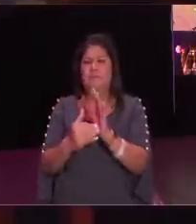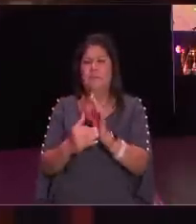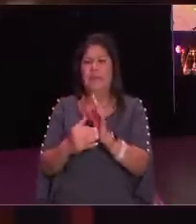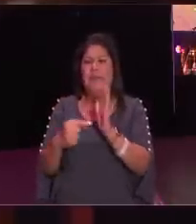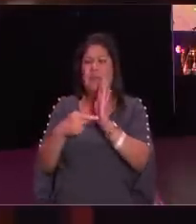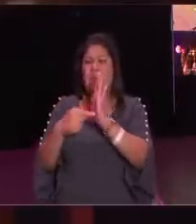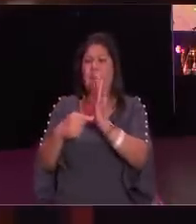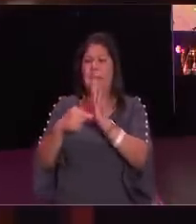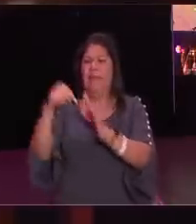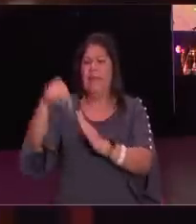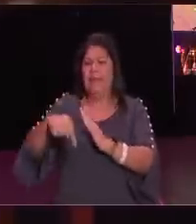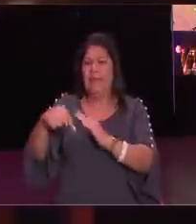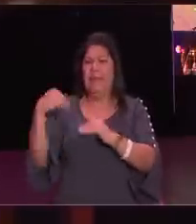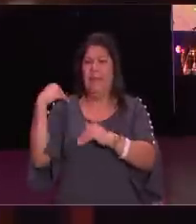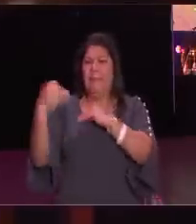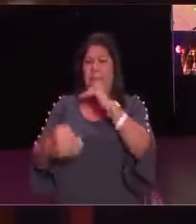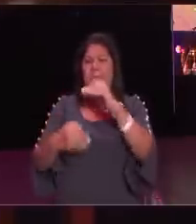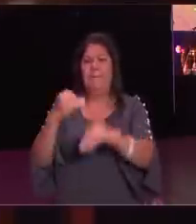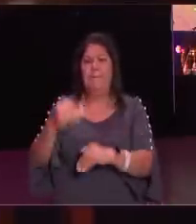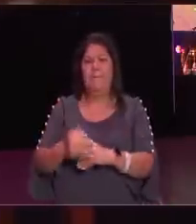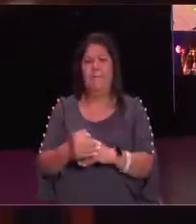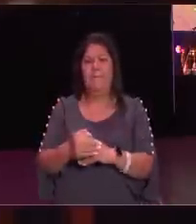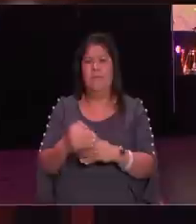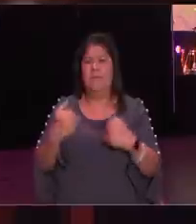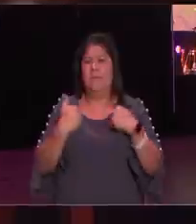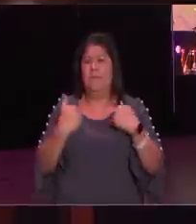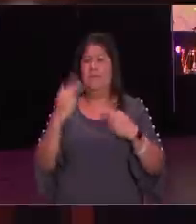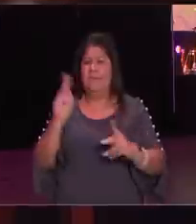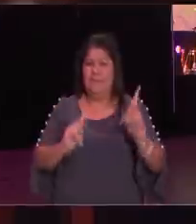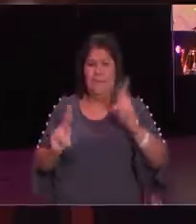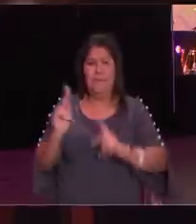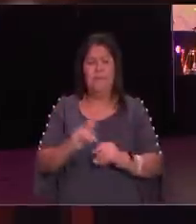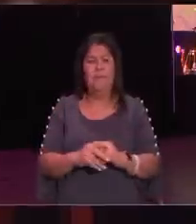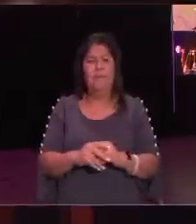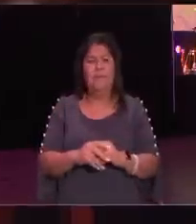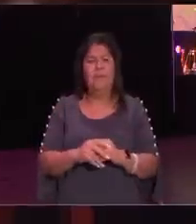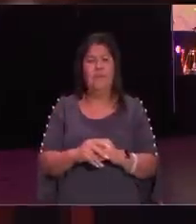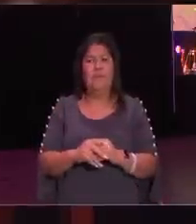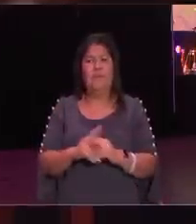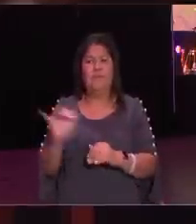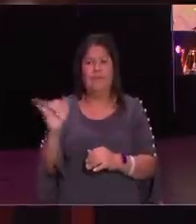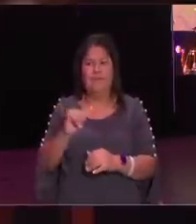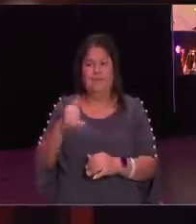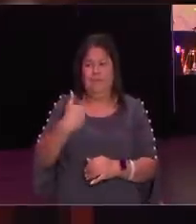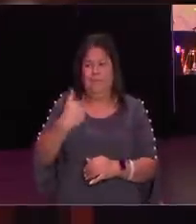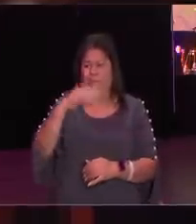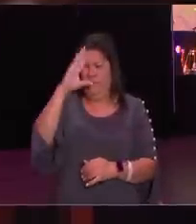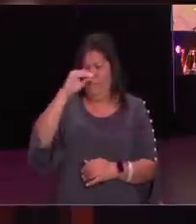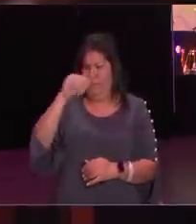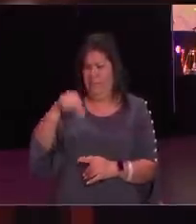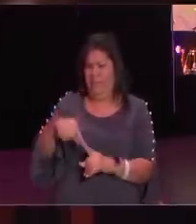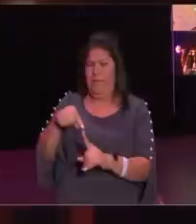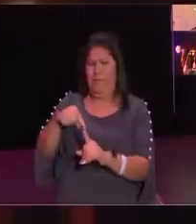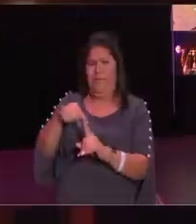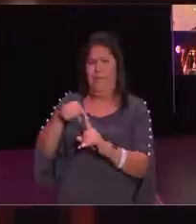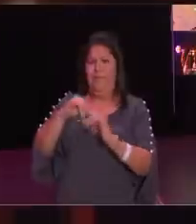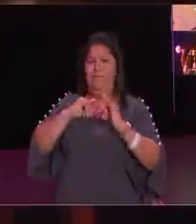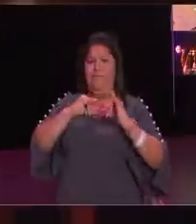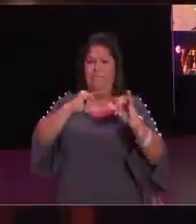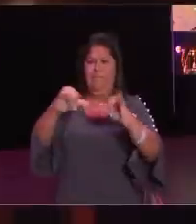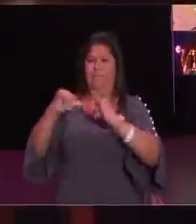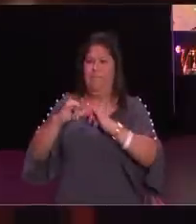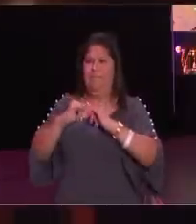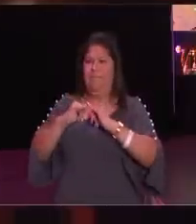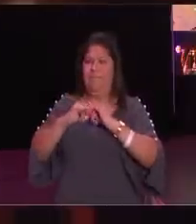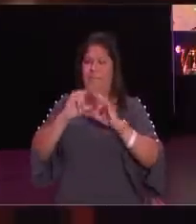He represents this generation of young people who, like this young child, you and I are